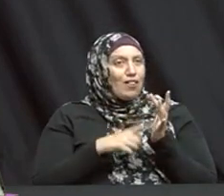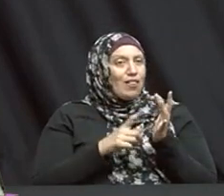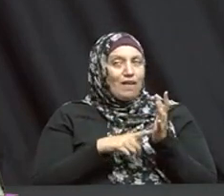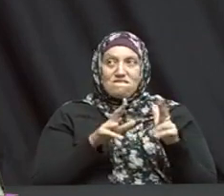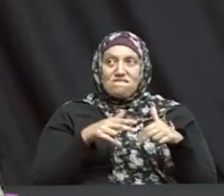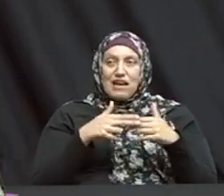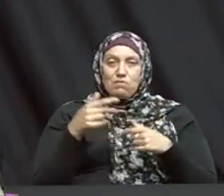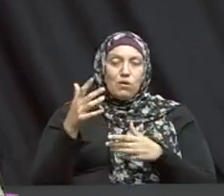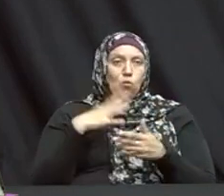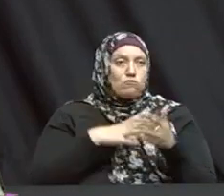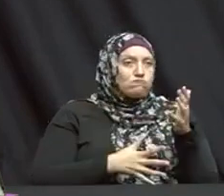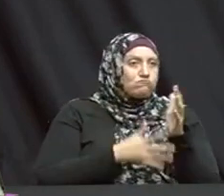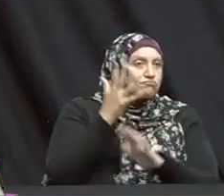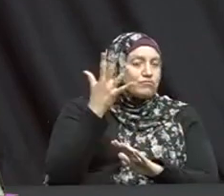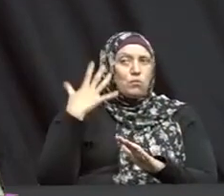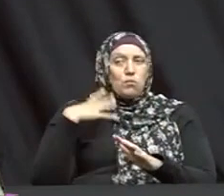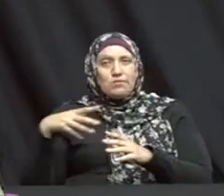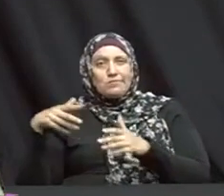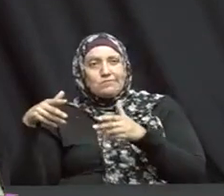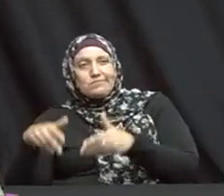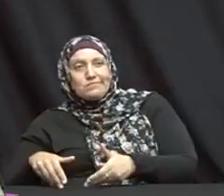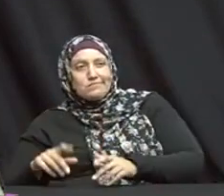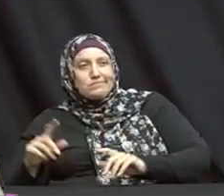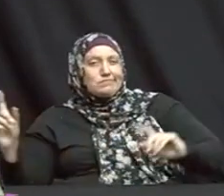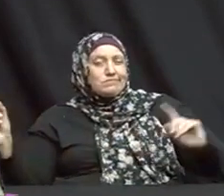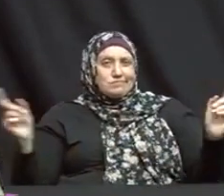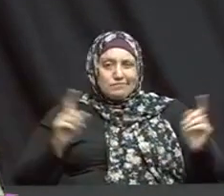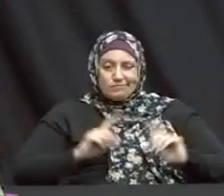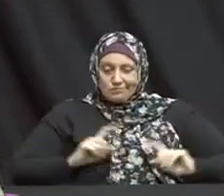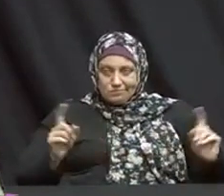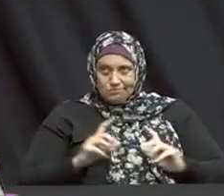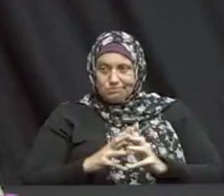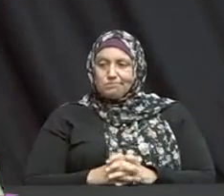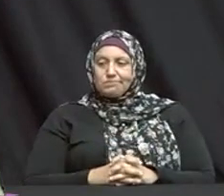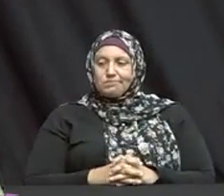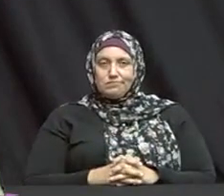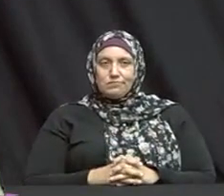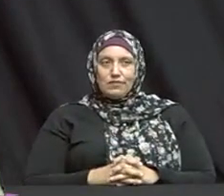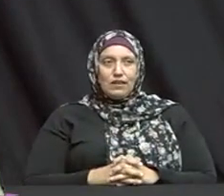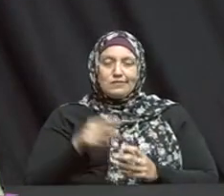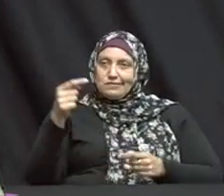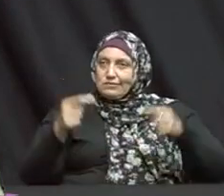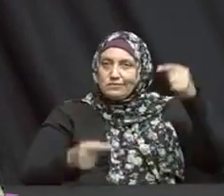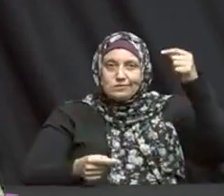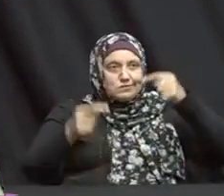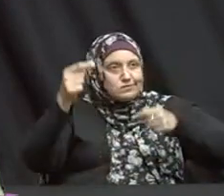between the surviving family members about how to treat the deceased.